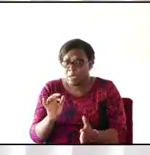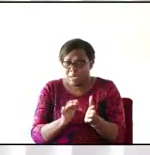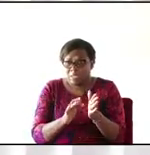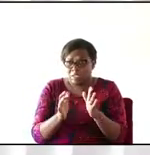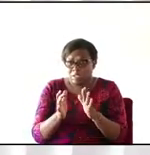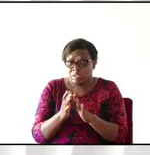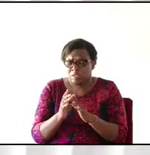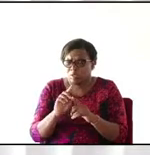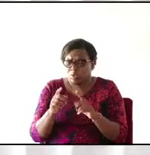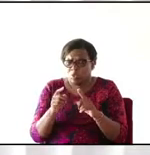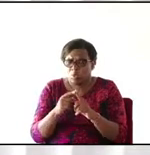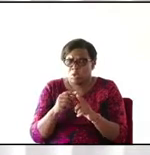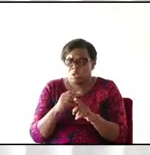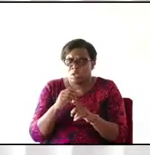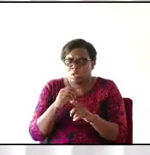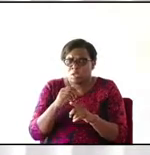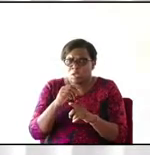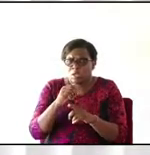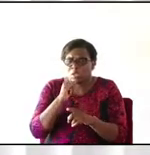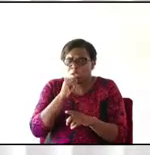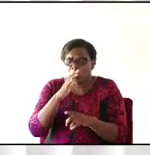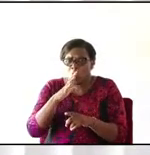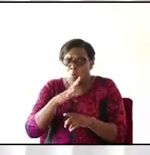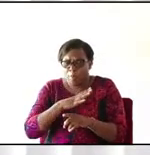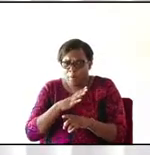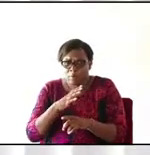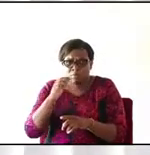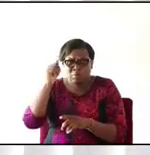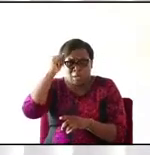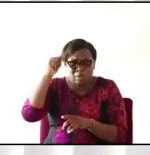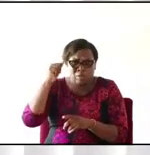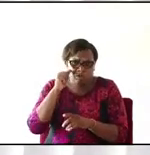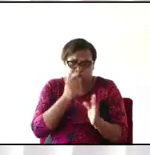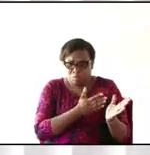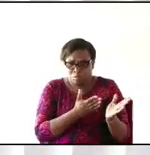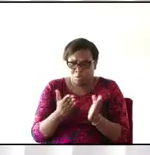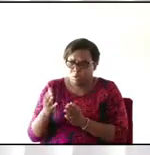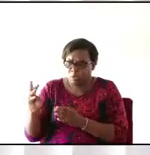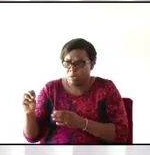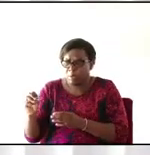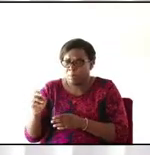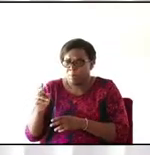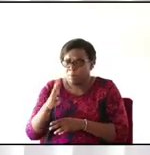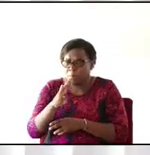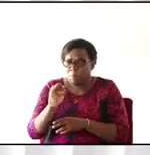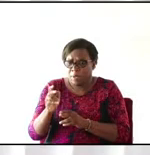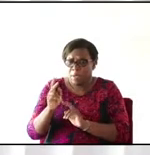the woman caught in the very act of adultery was brought to him by the Pharisees.